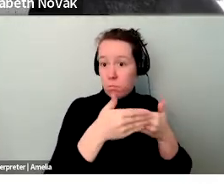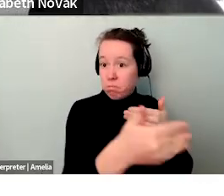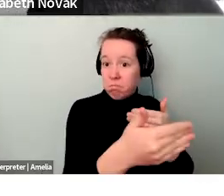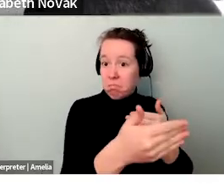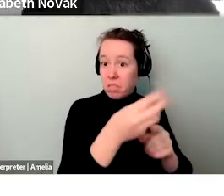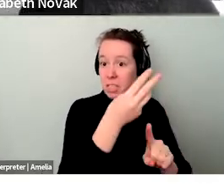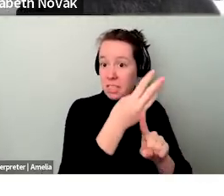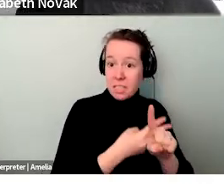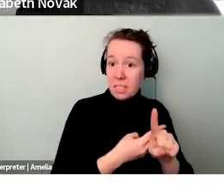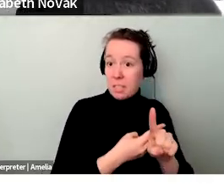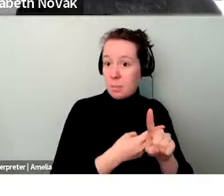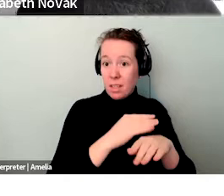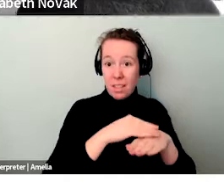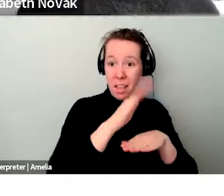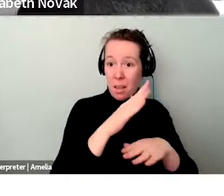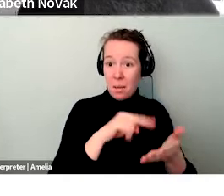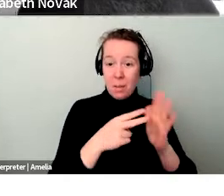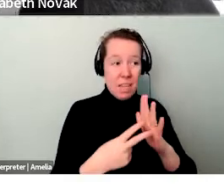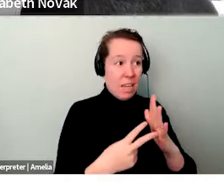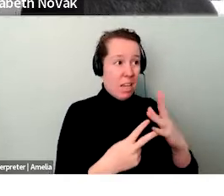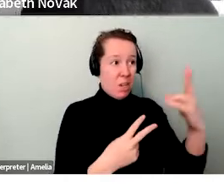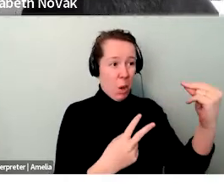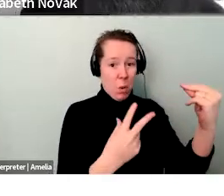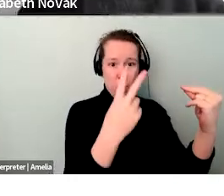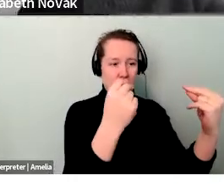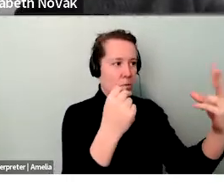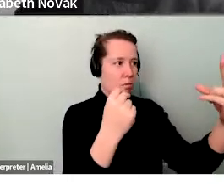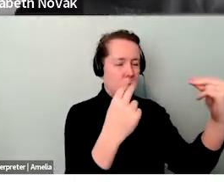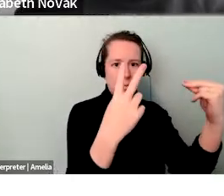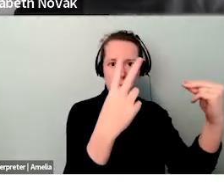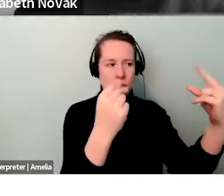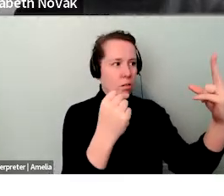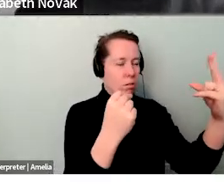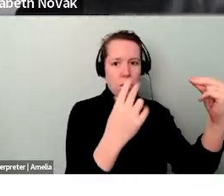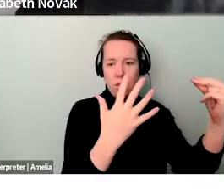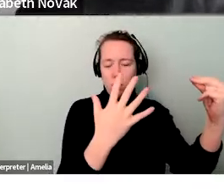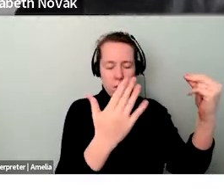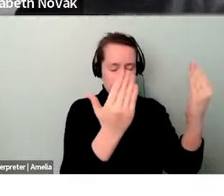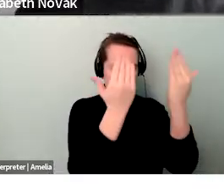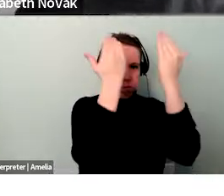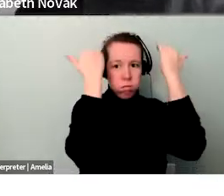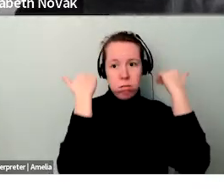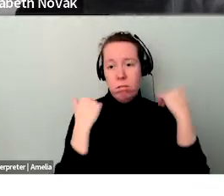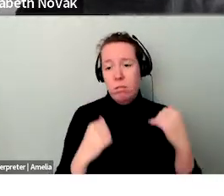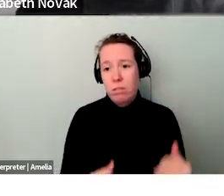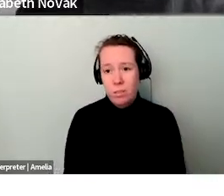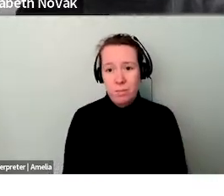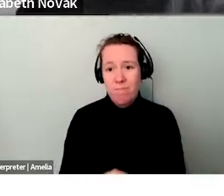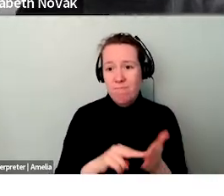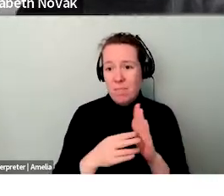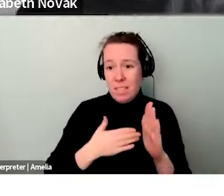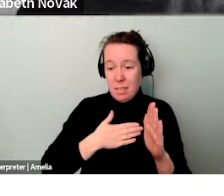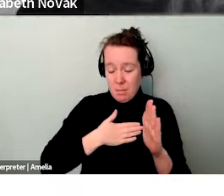just having all those rejections and you're trying so hard, it can really kind of damage your